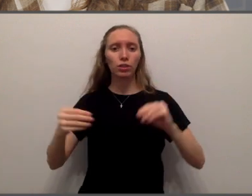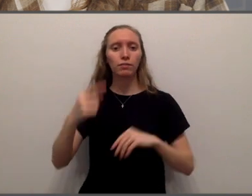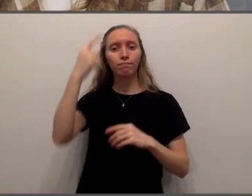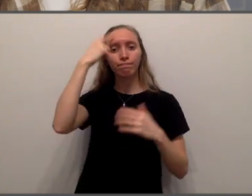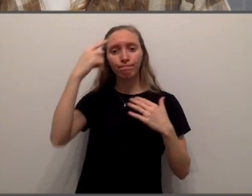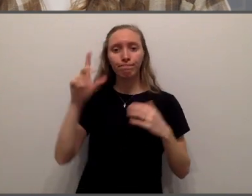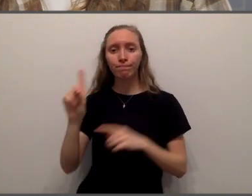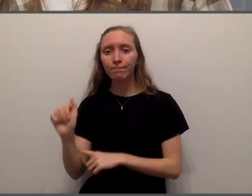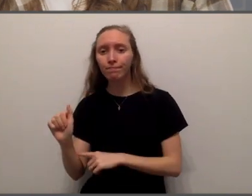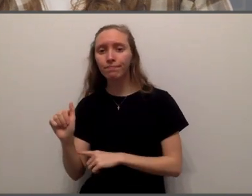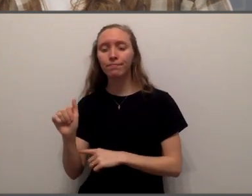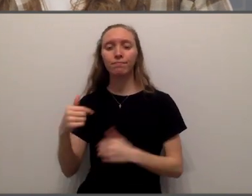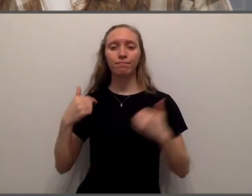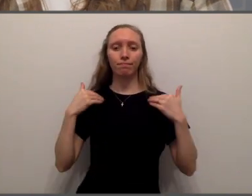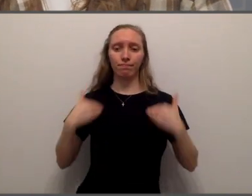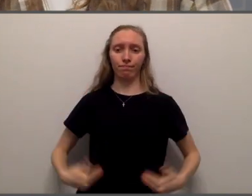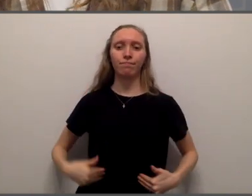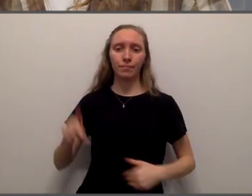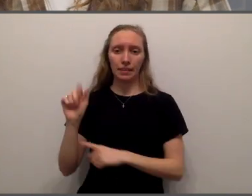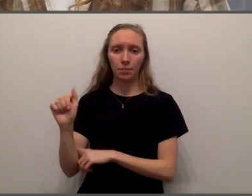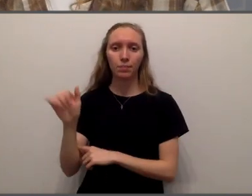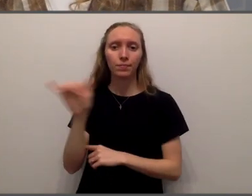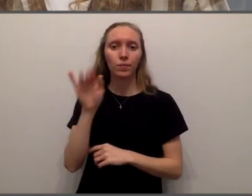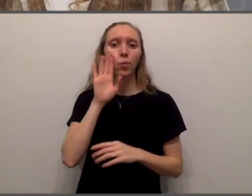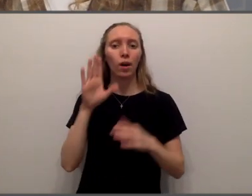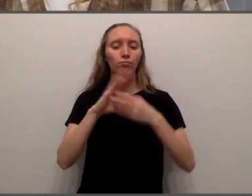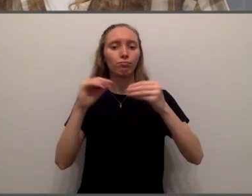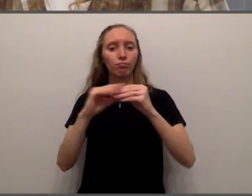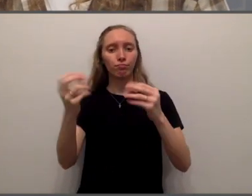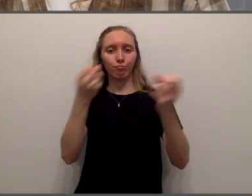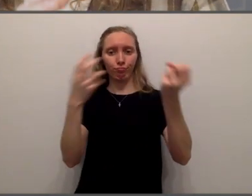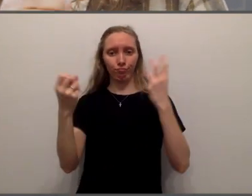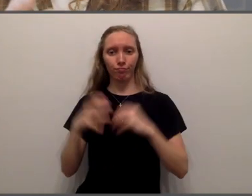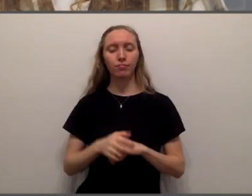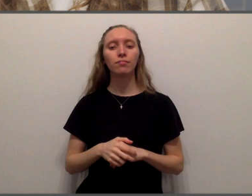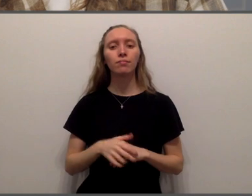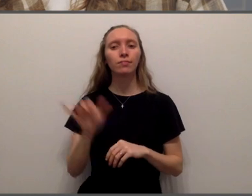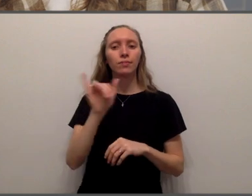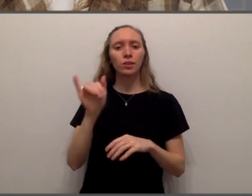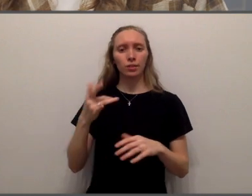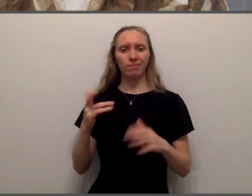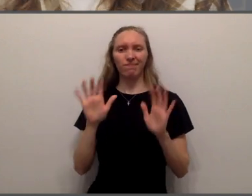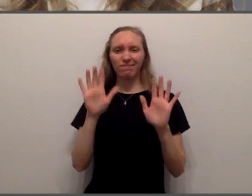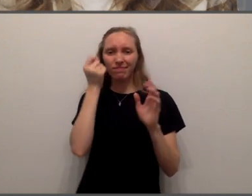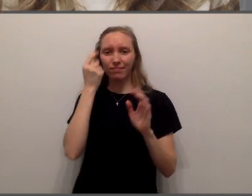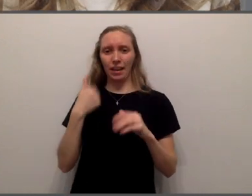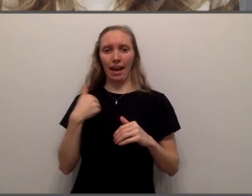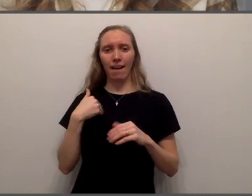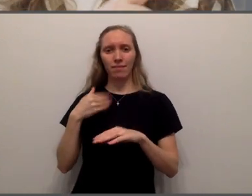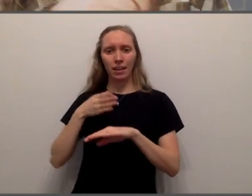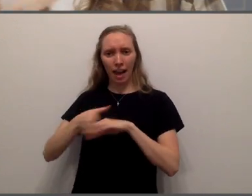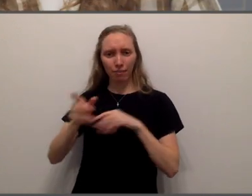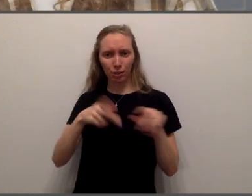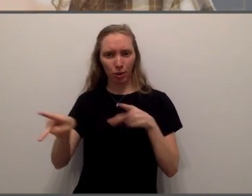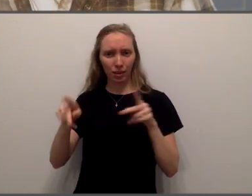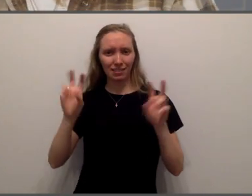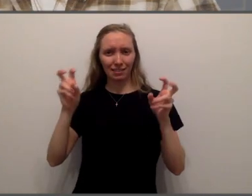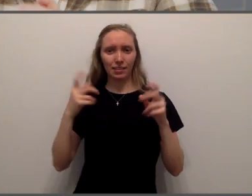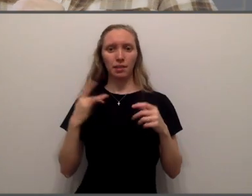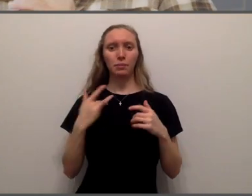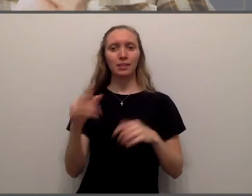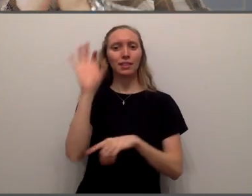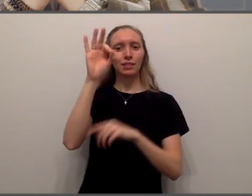better. The after party, which is happening throughout the series, but not today. Am I right? Not today? Yeah, not